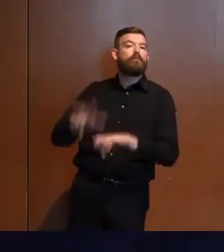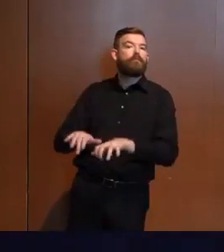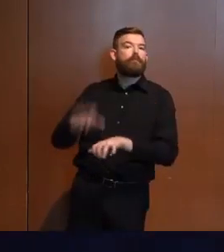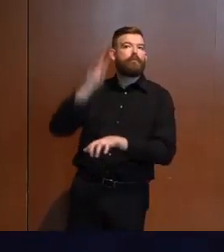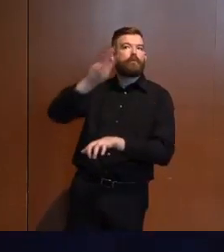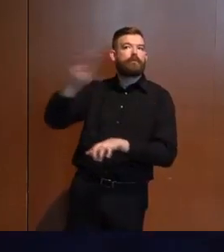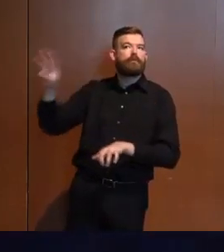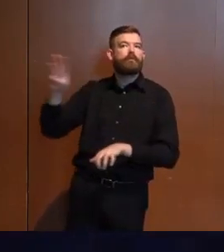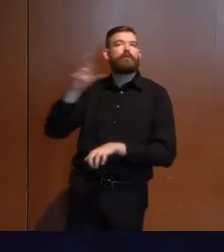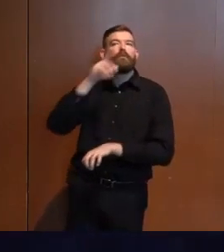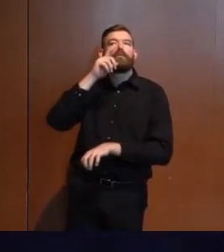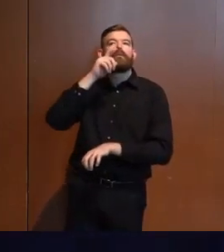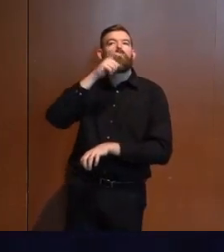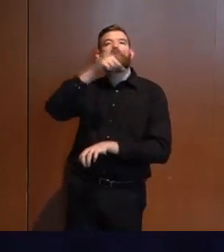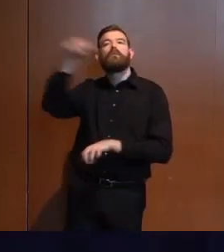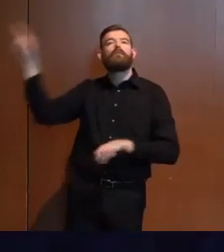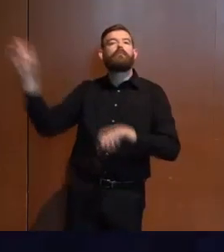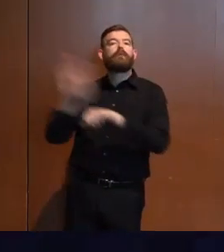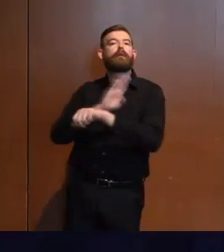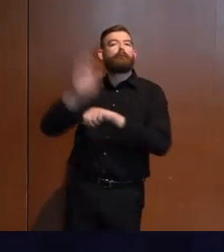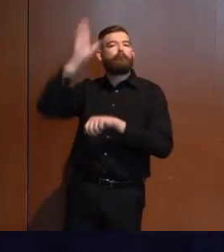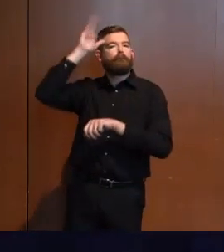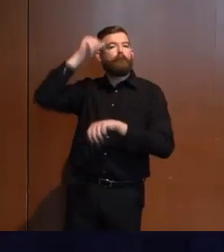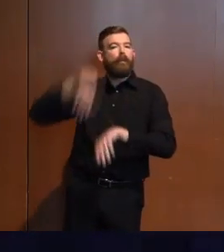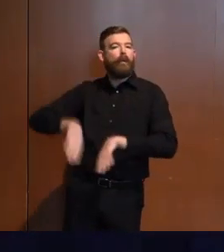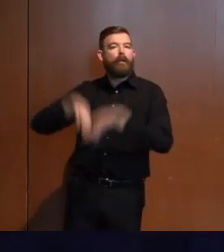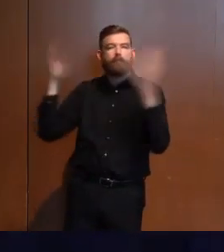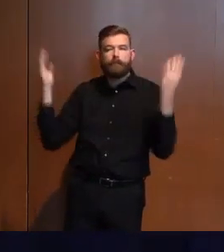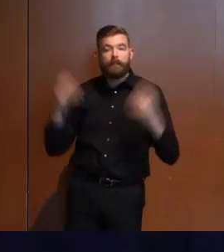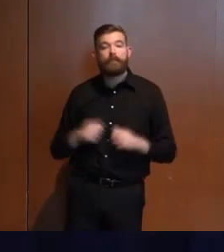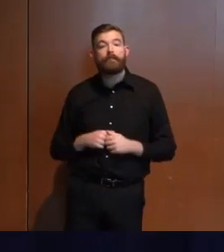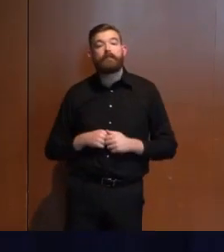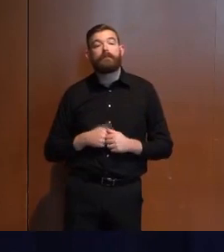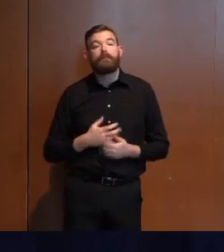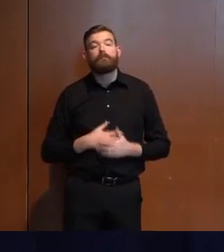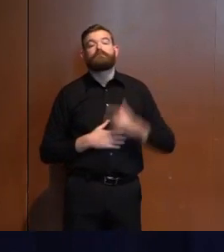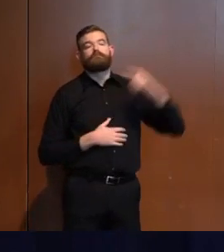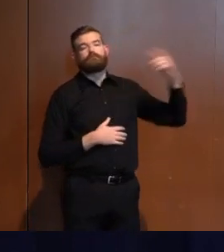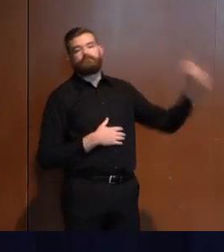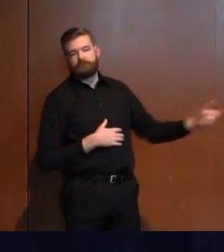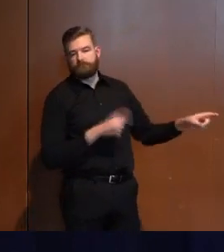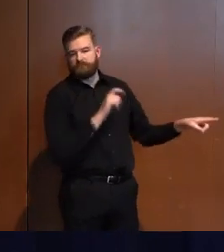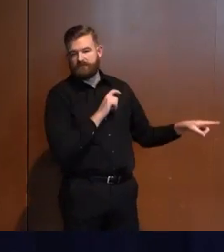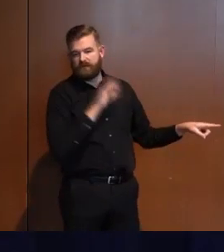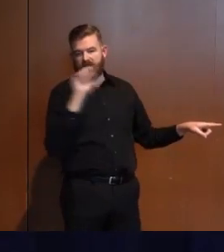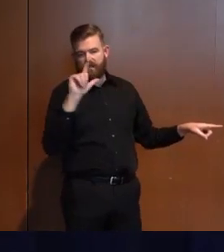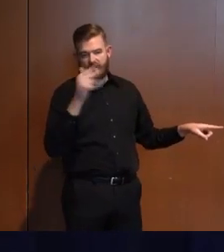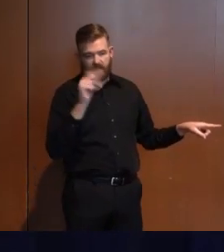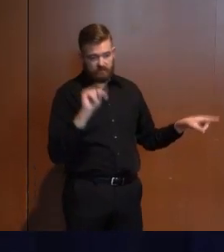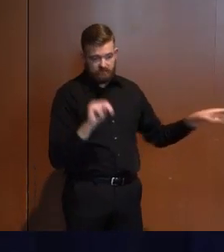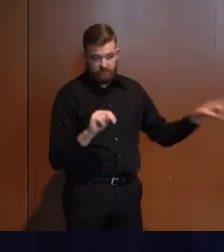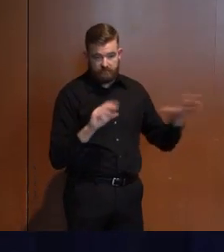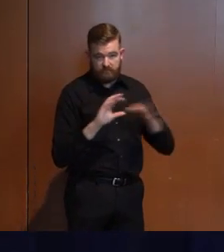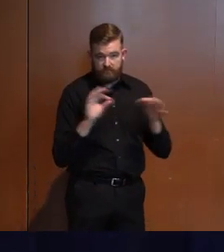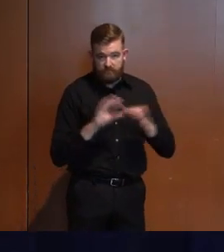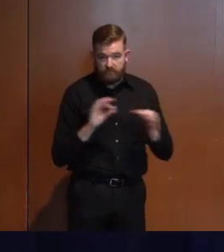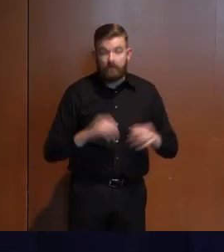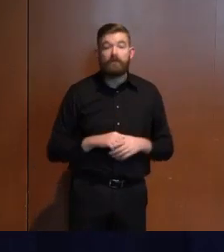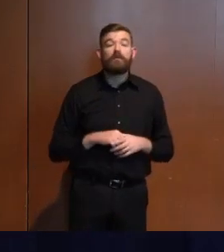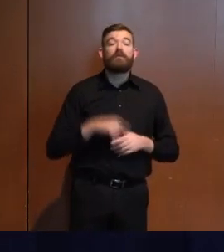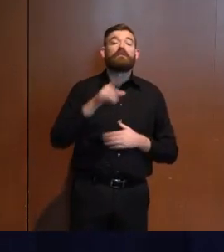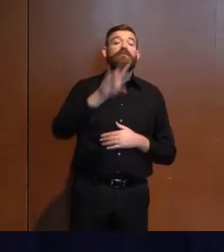Colonel Park wants to add it, generally it's about 7 to 10 days, if I'm not mistaken, again, but just keeping in